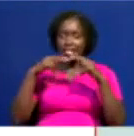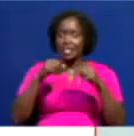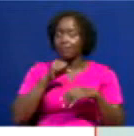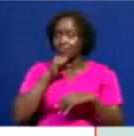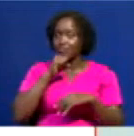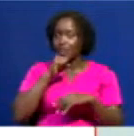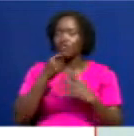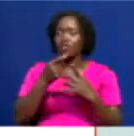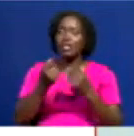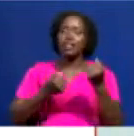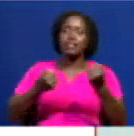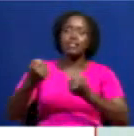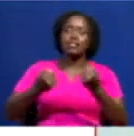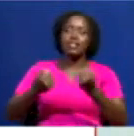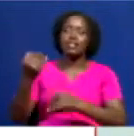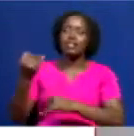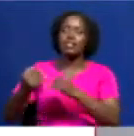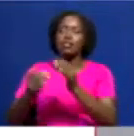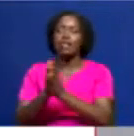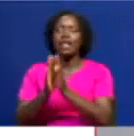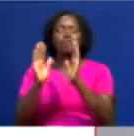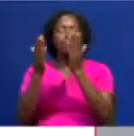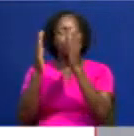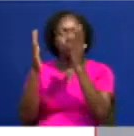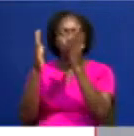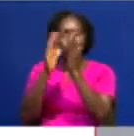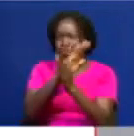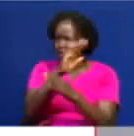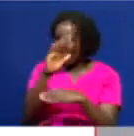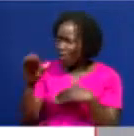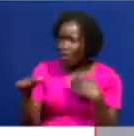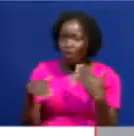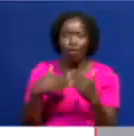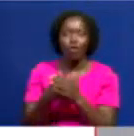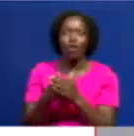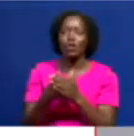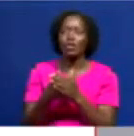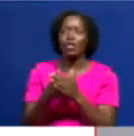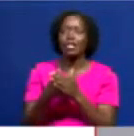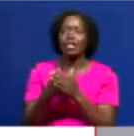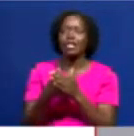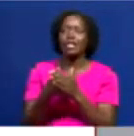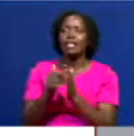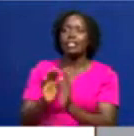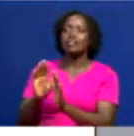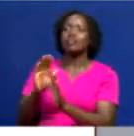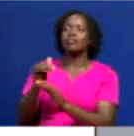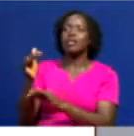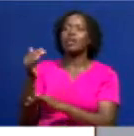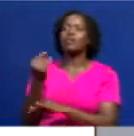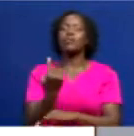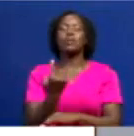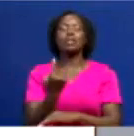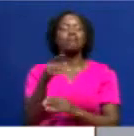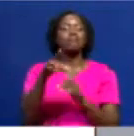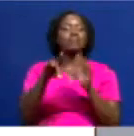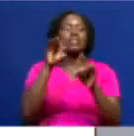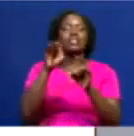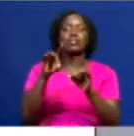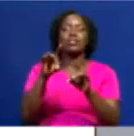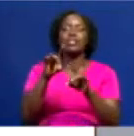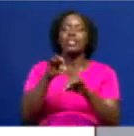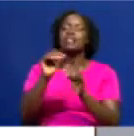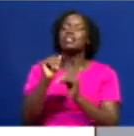that has just concluded and is applauding all of them, with the exception of Nan, and is singling out your